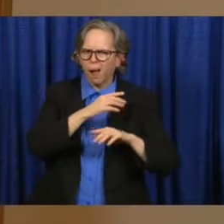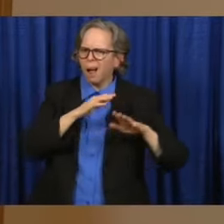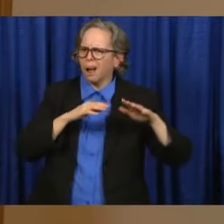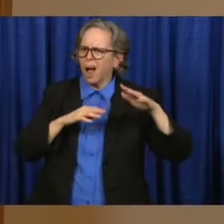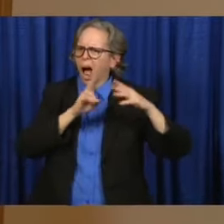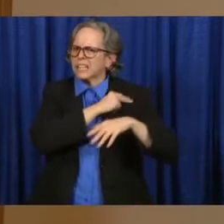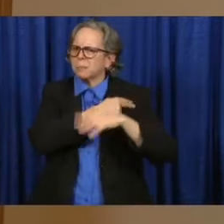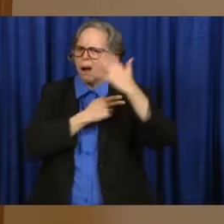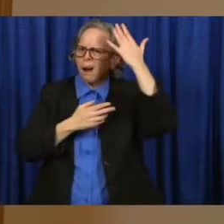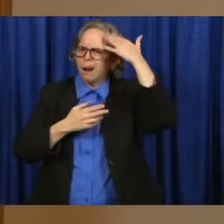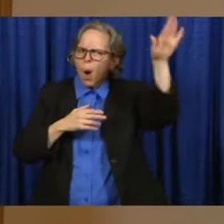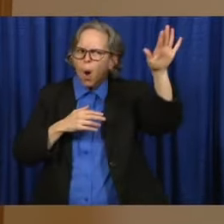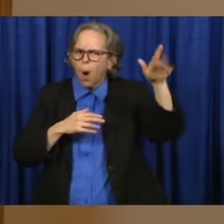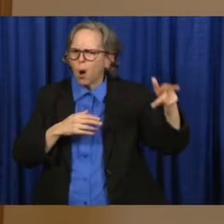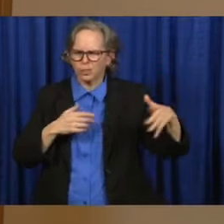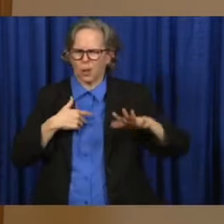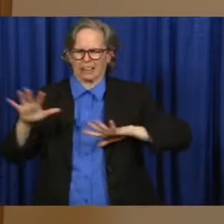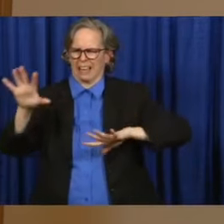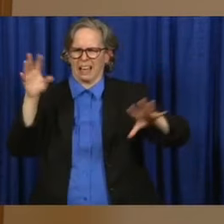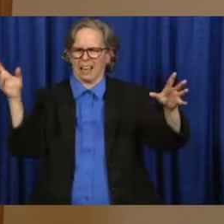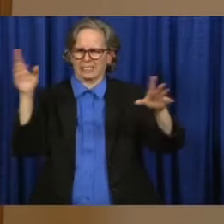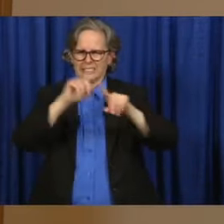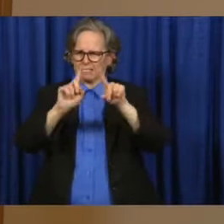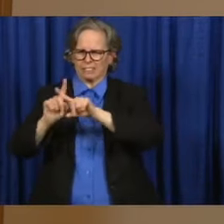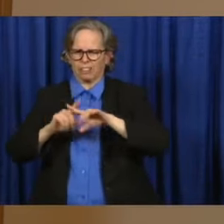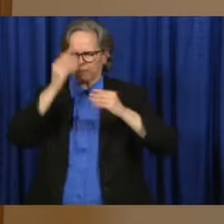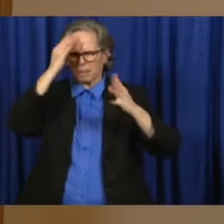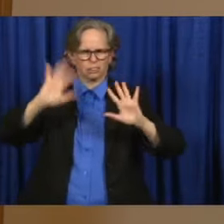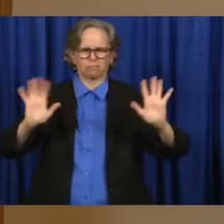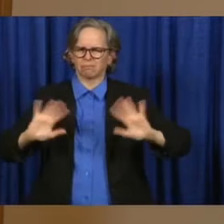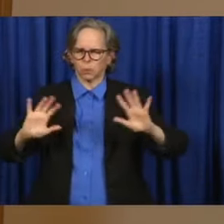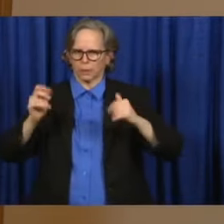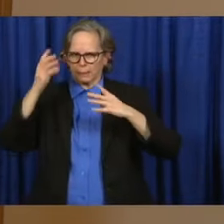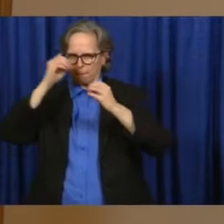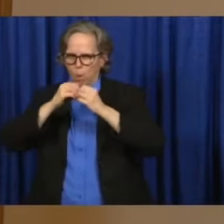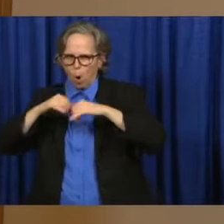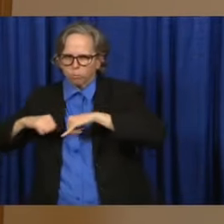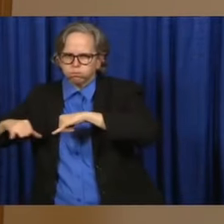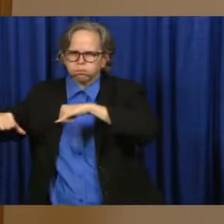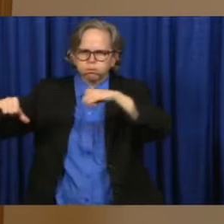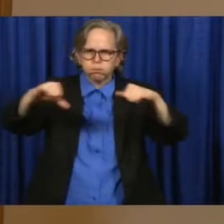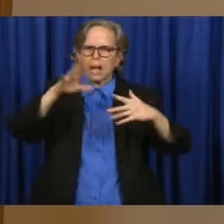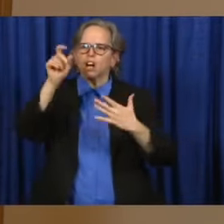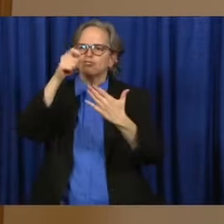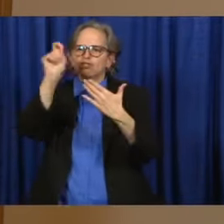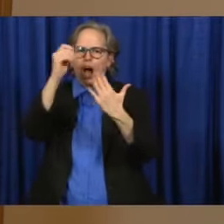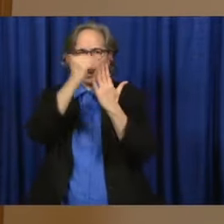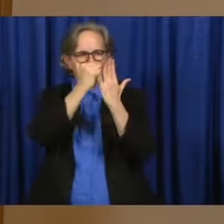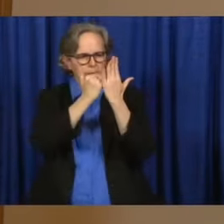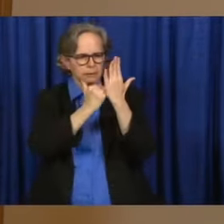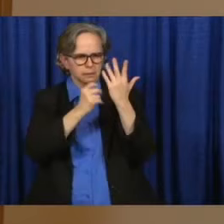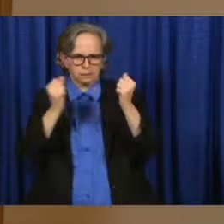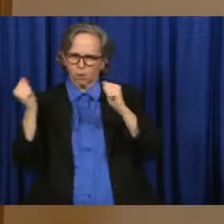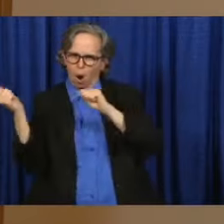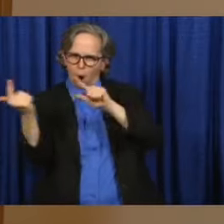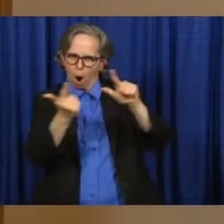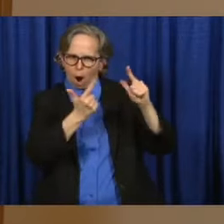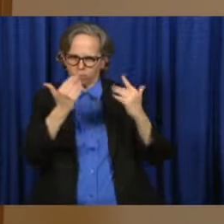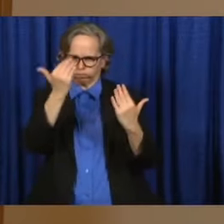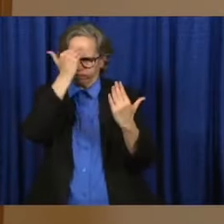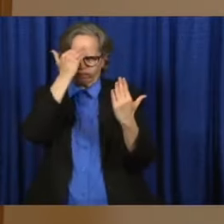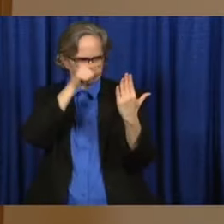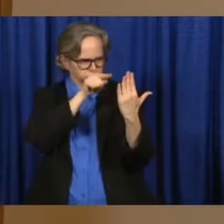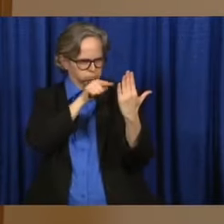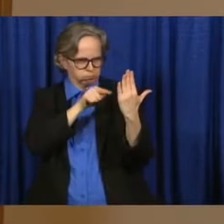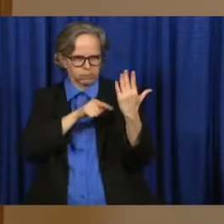our state. We're doing a lot more checklists. We have tiers of people who have been tested now, and it's a one-pager with 3 tiers,